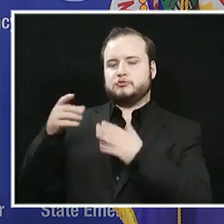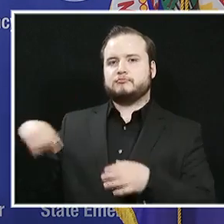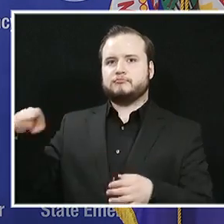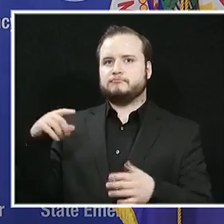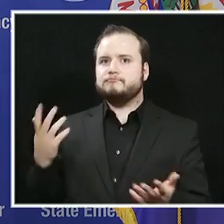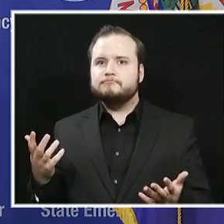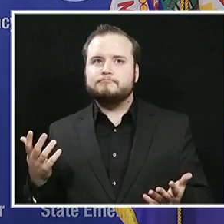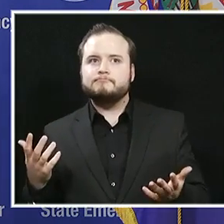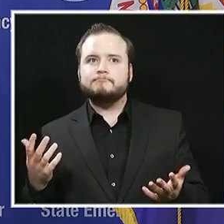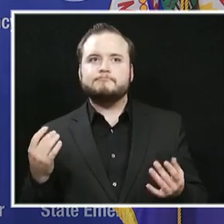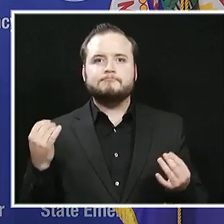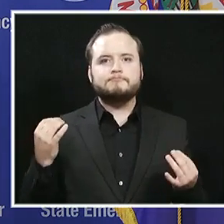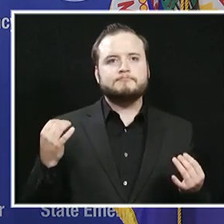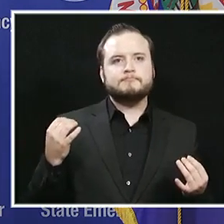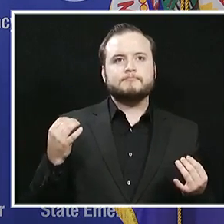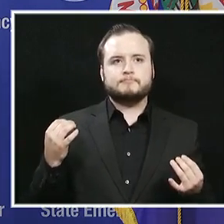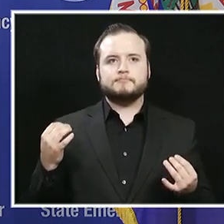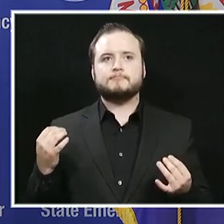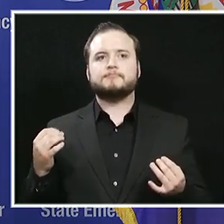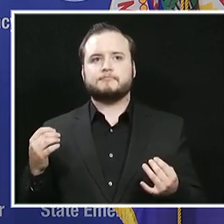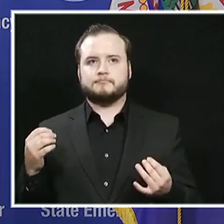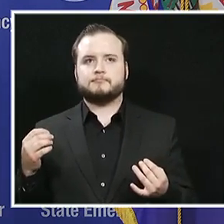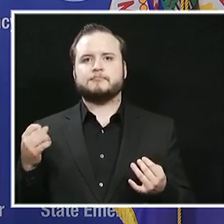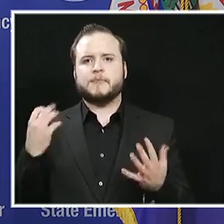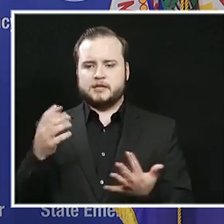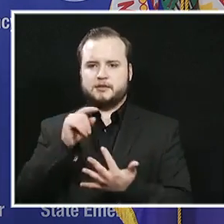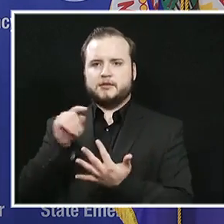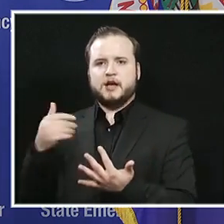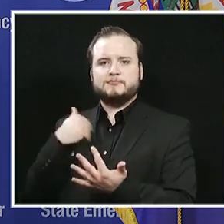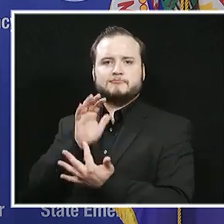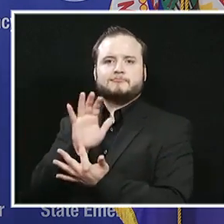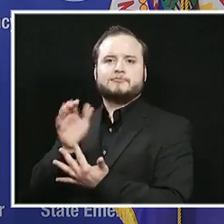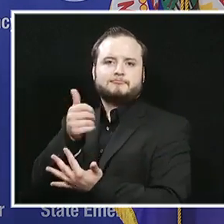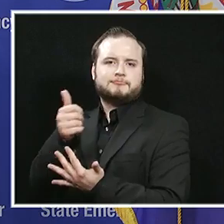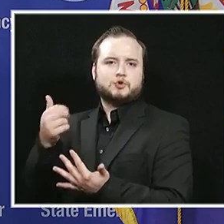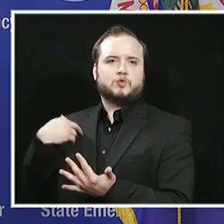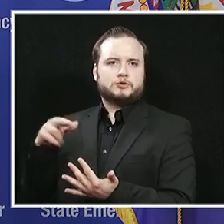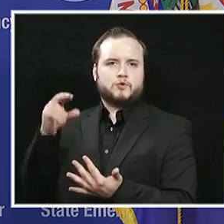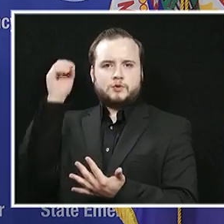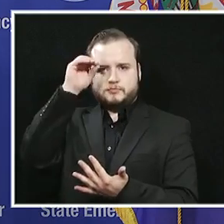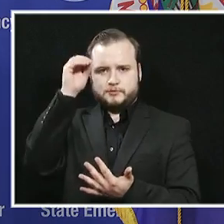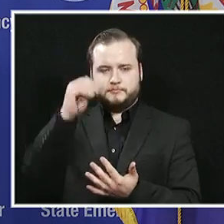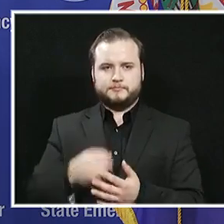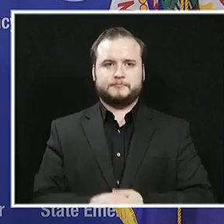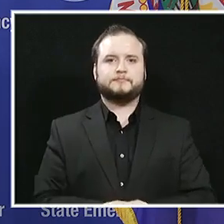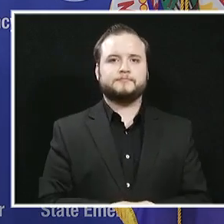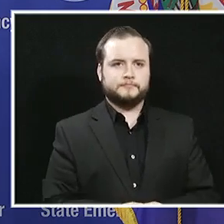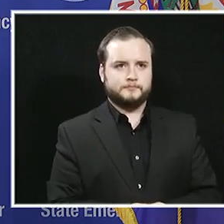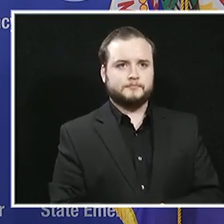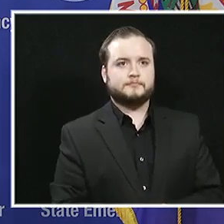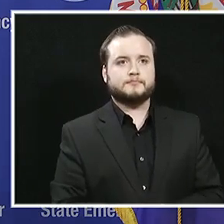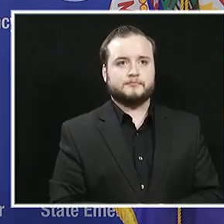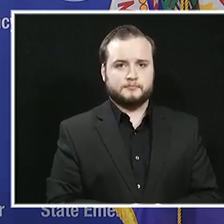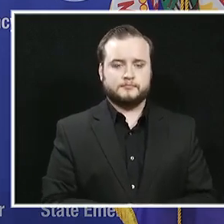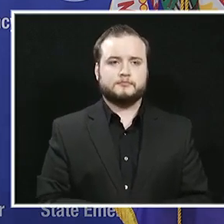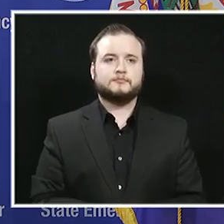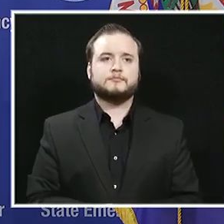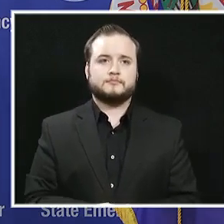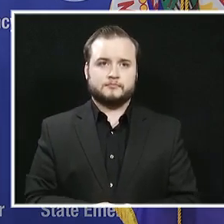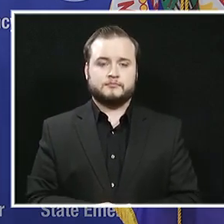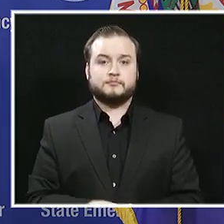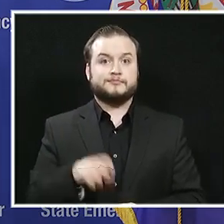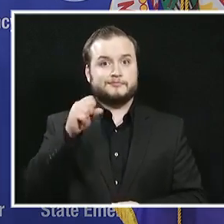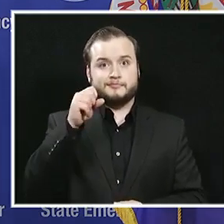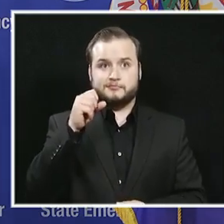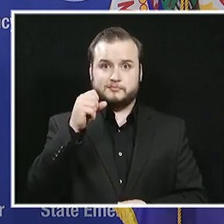everybody has their own religious opinions. But I think it's a valid point to say, you know, for many people, this is certainly an essential business. And